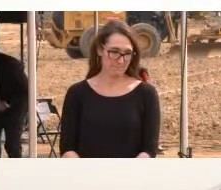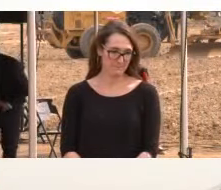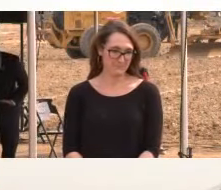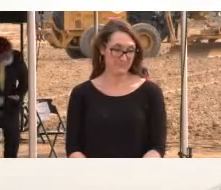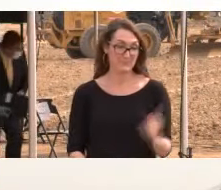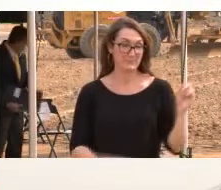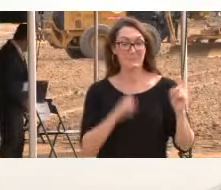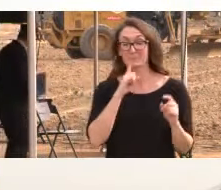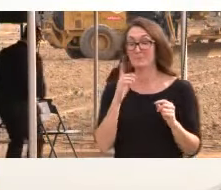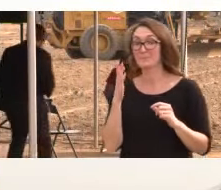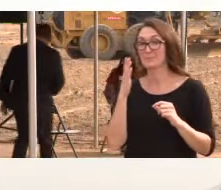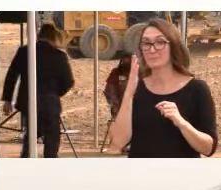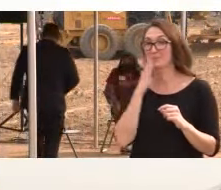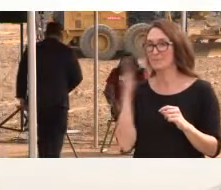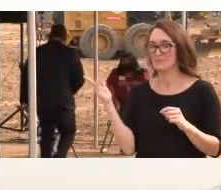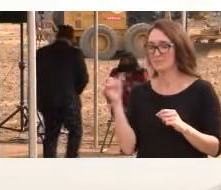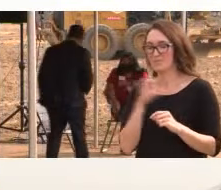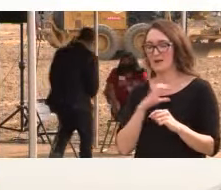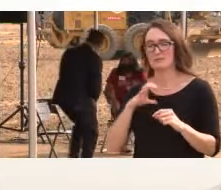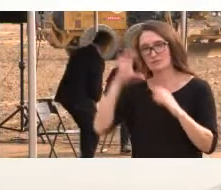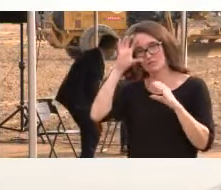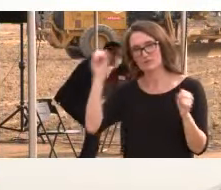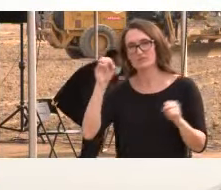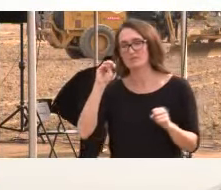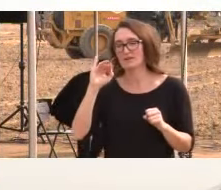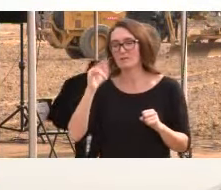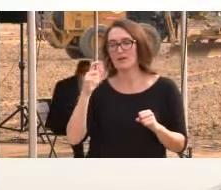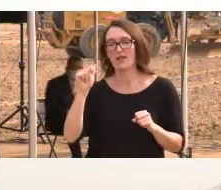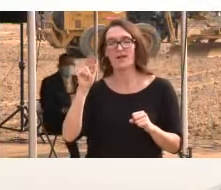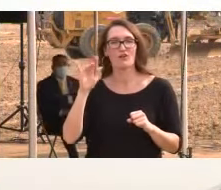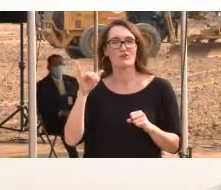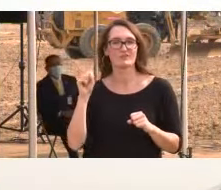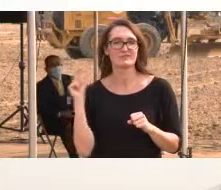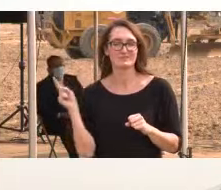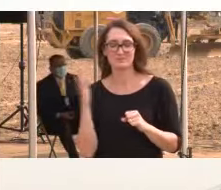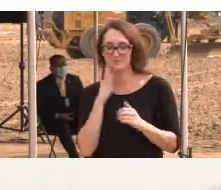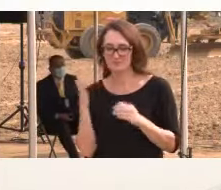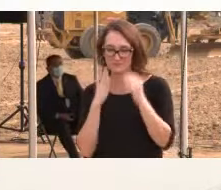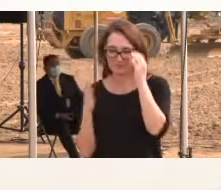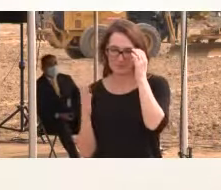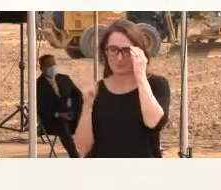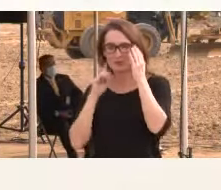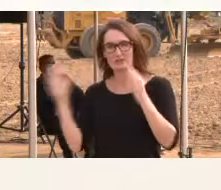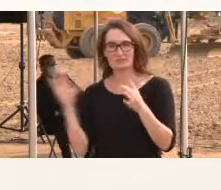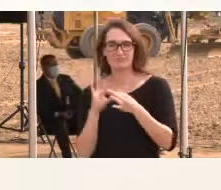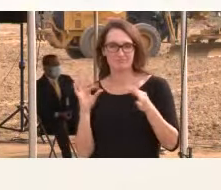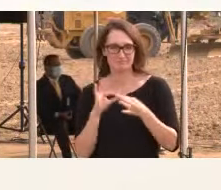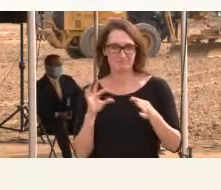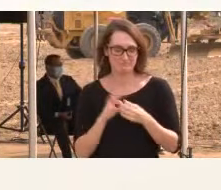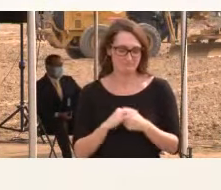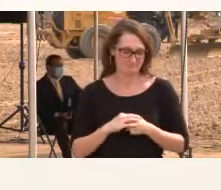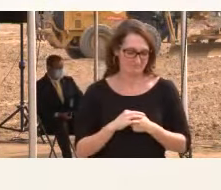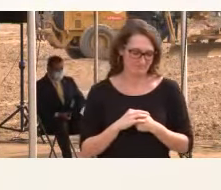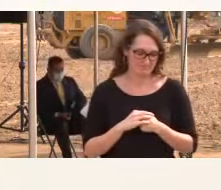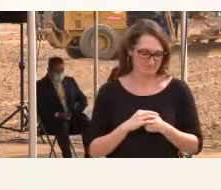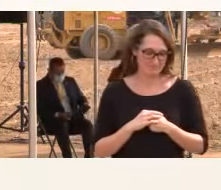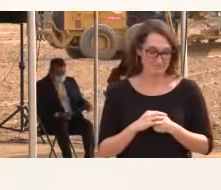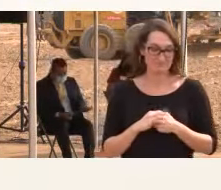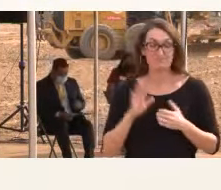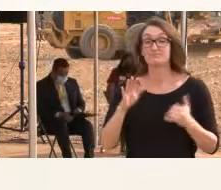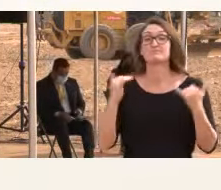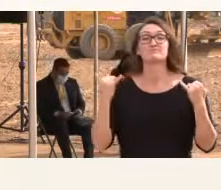Thank you, Council. Thank you, Council President Miguel Arias, for those words to remember. It is